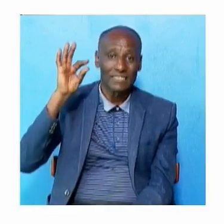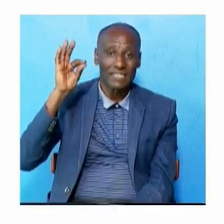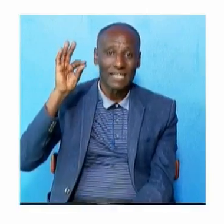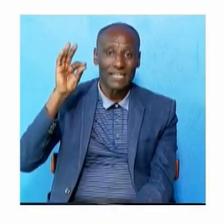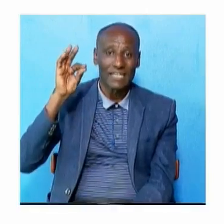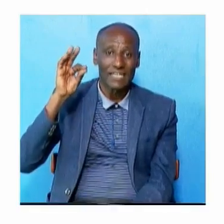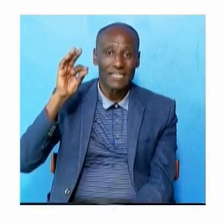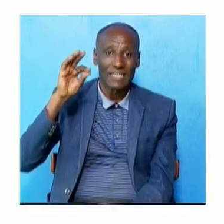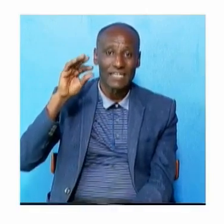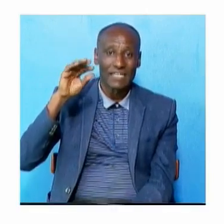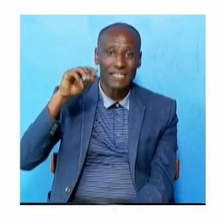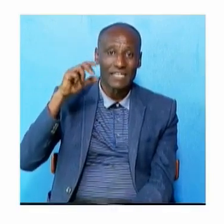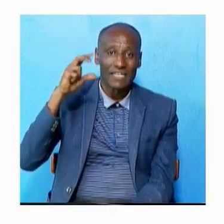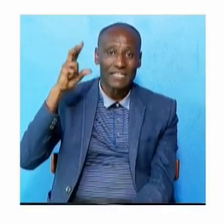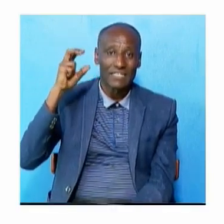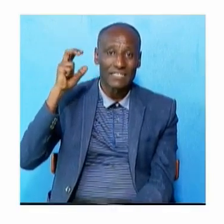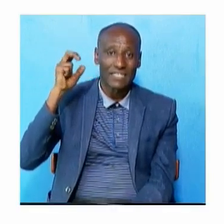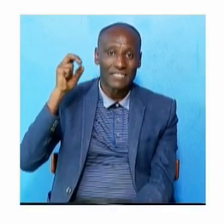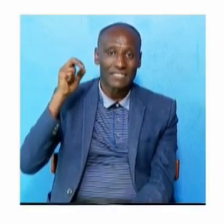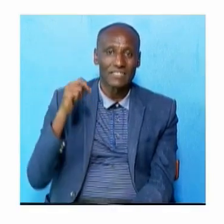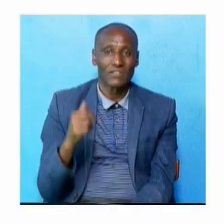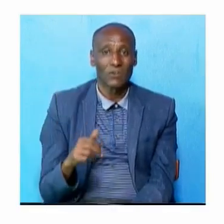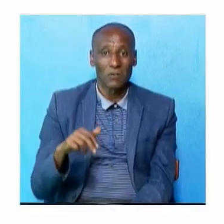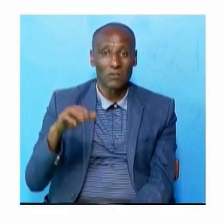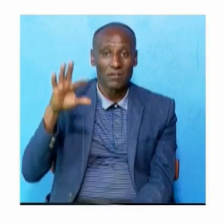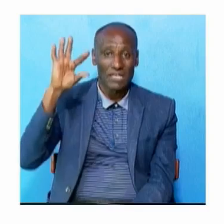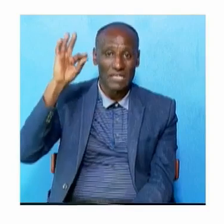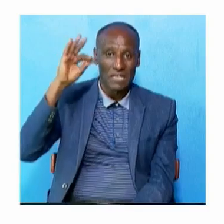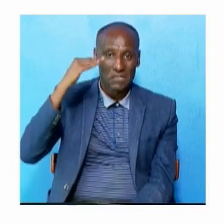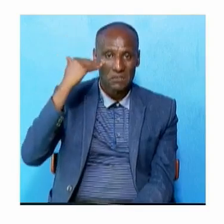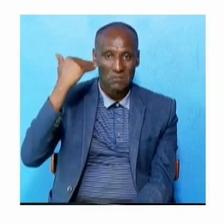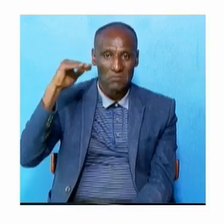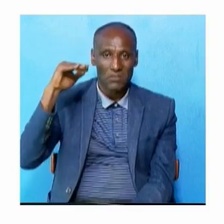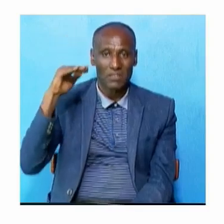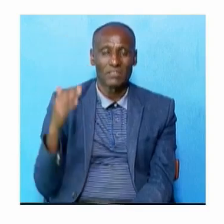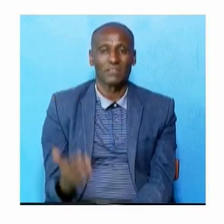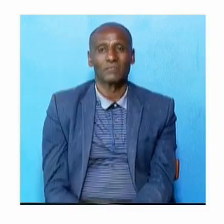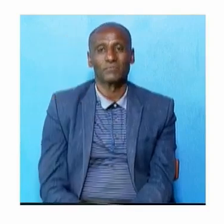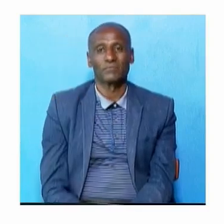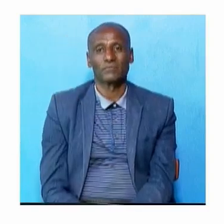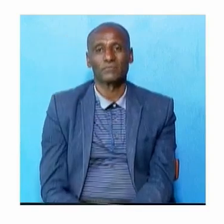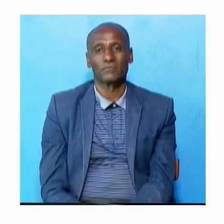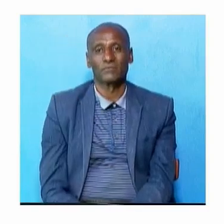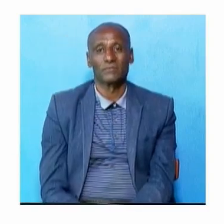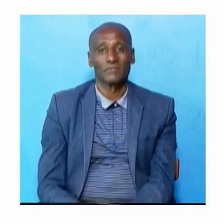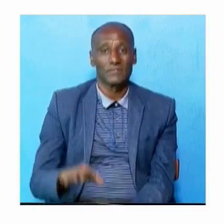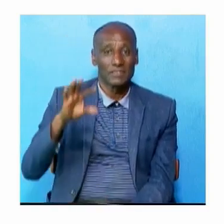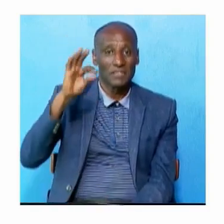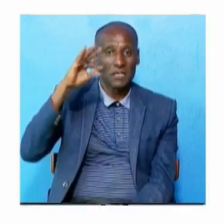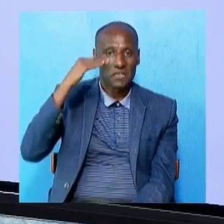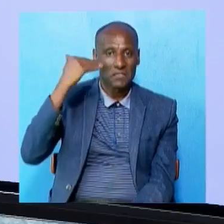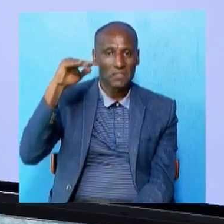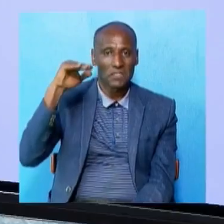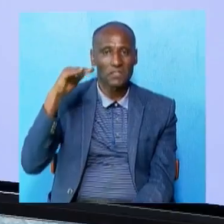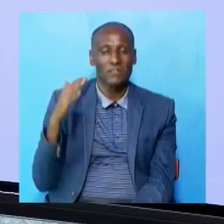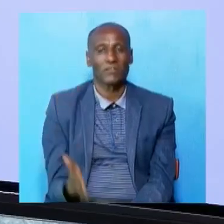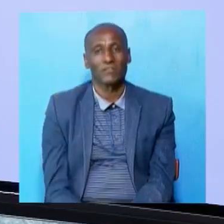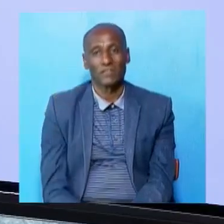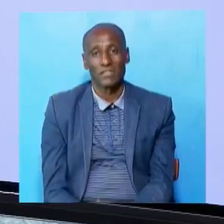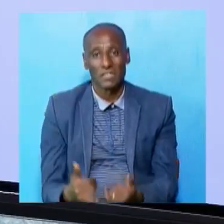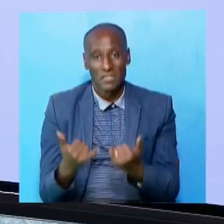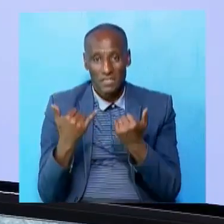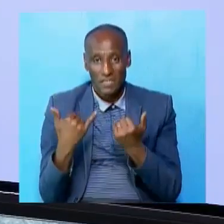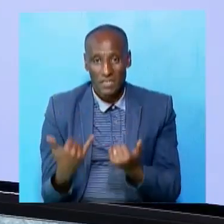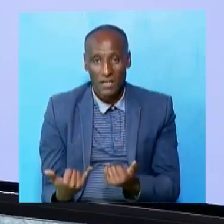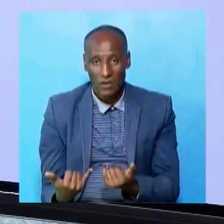9:30. Look at this sentence. We finished the lesson at 9:30. Now, here